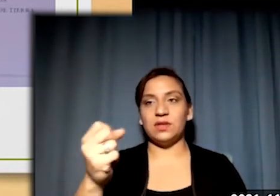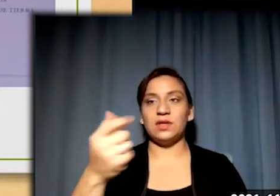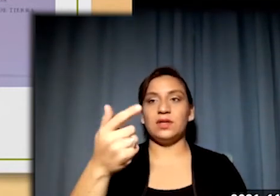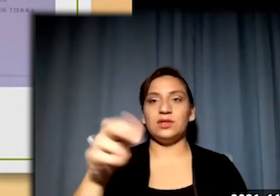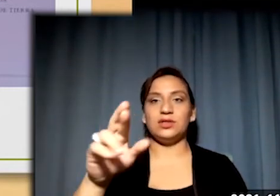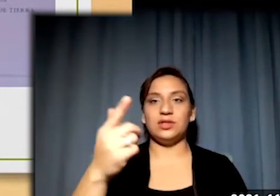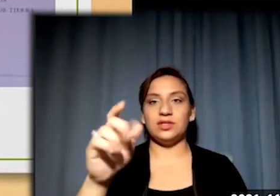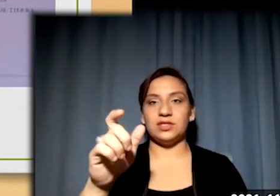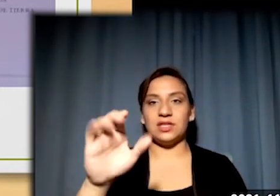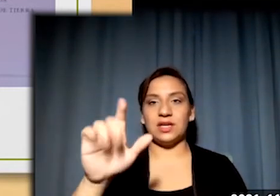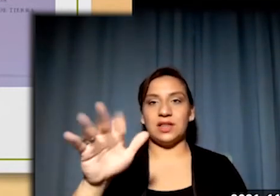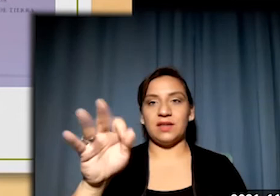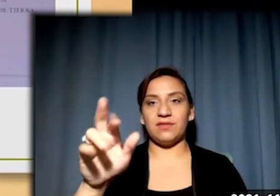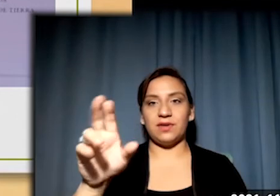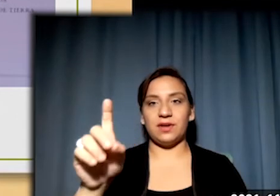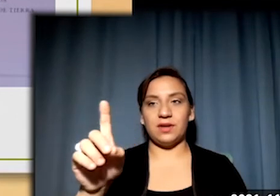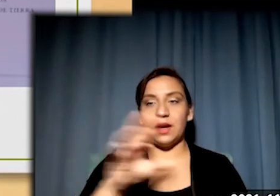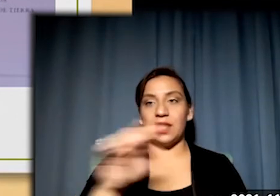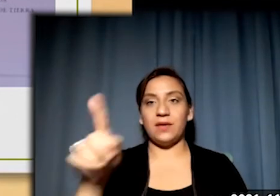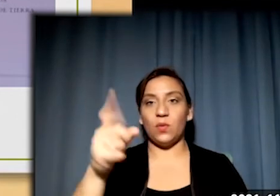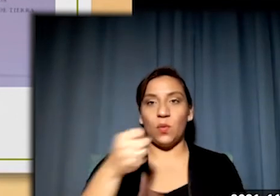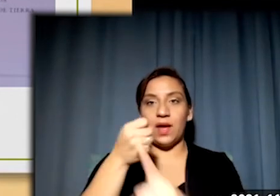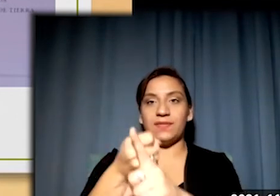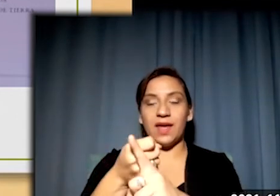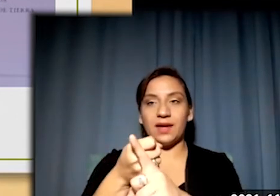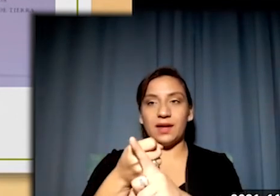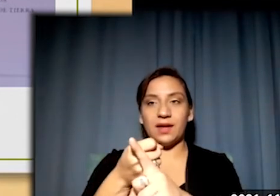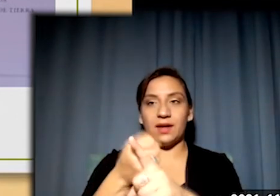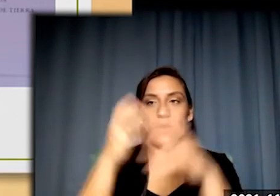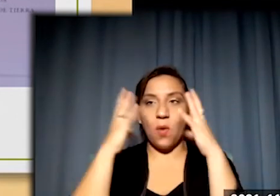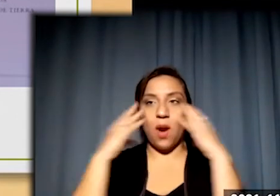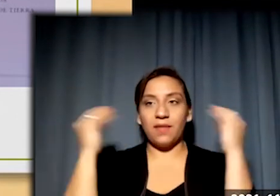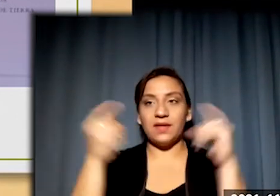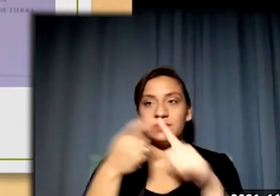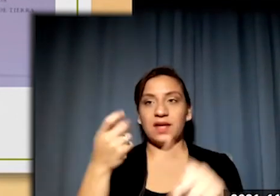in 1625 from Hendricks from the